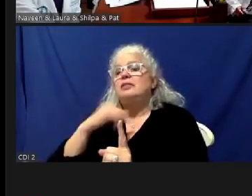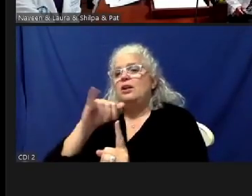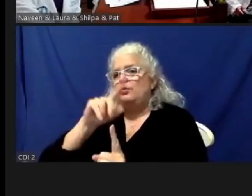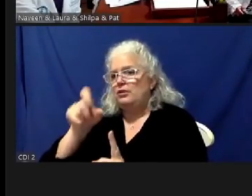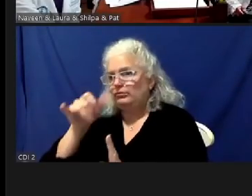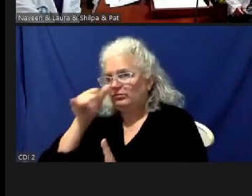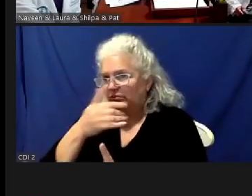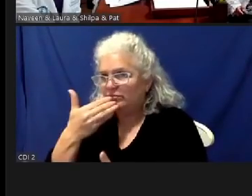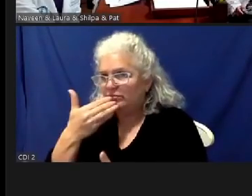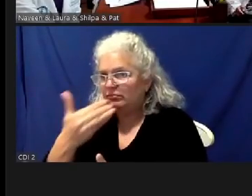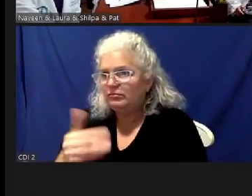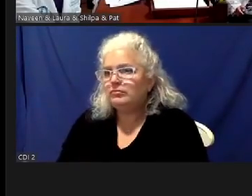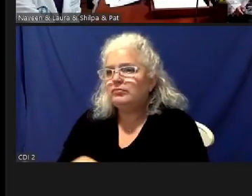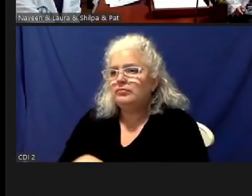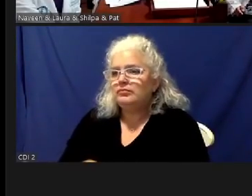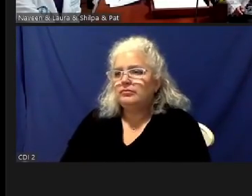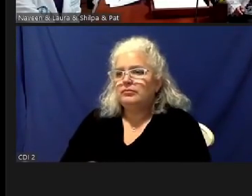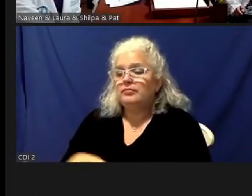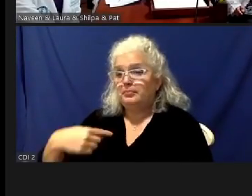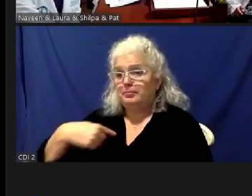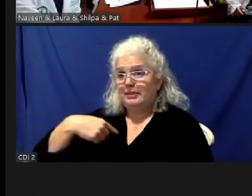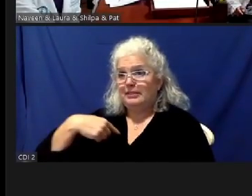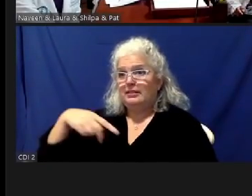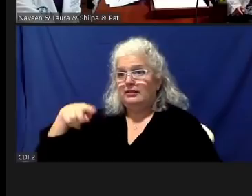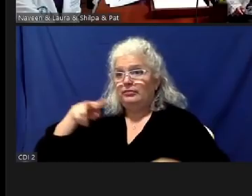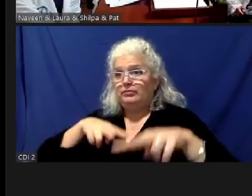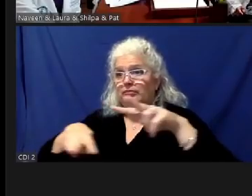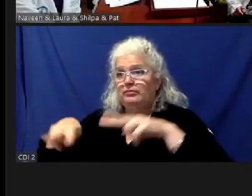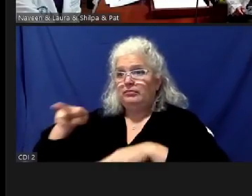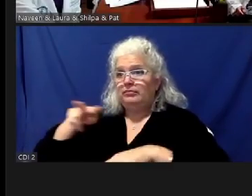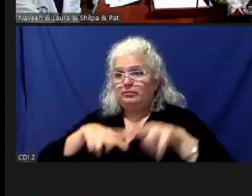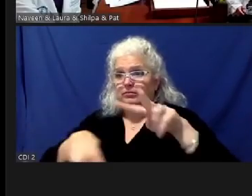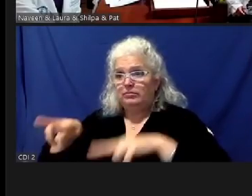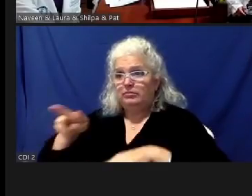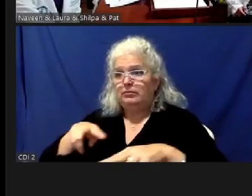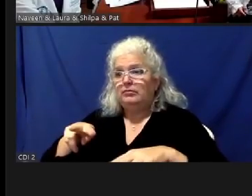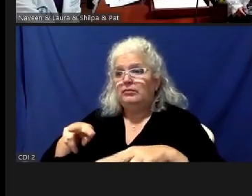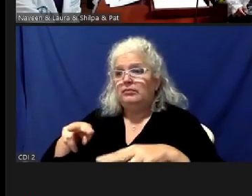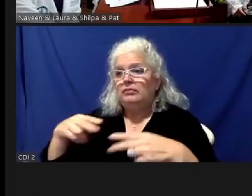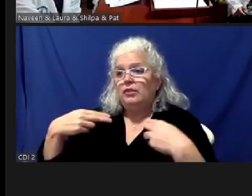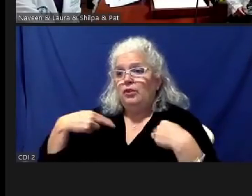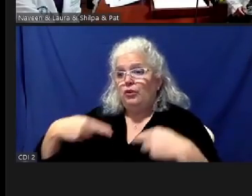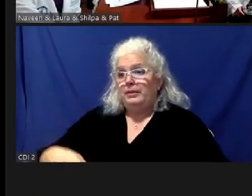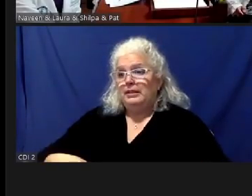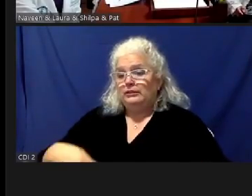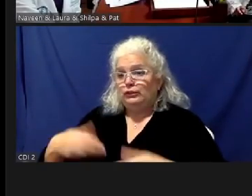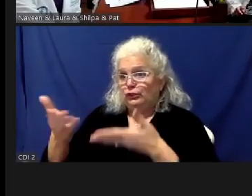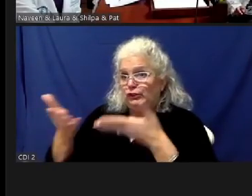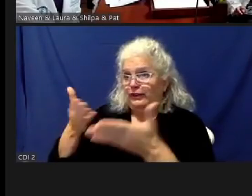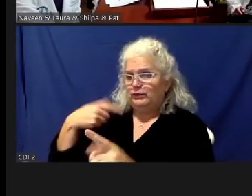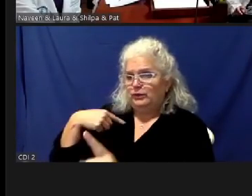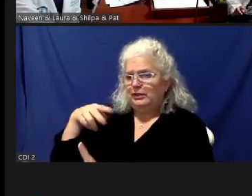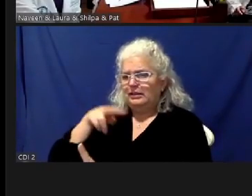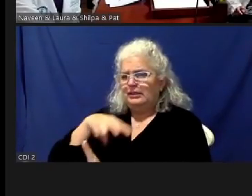and Human Services, I can tell you that we've seen some devastation, not only on our health, from a health point of